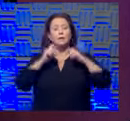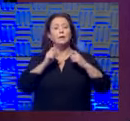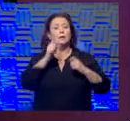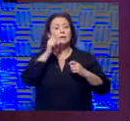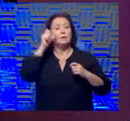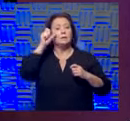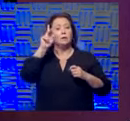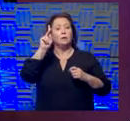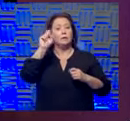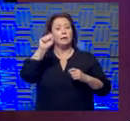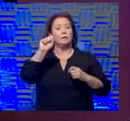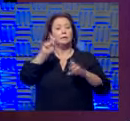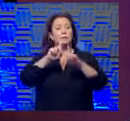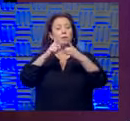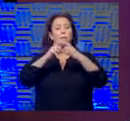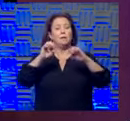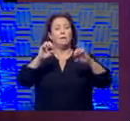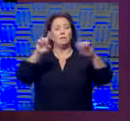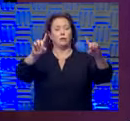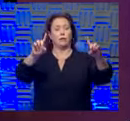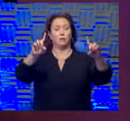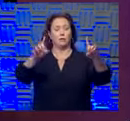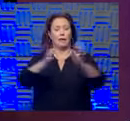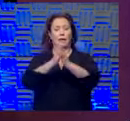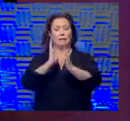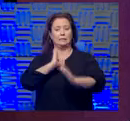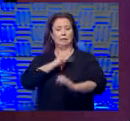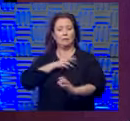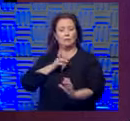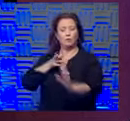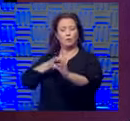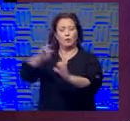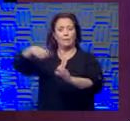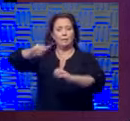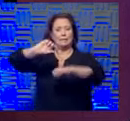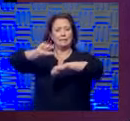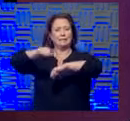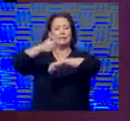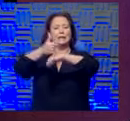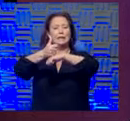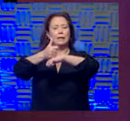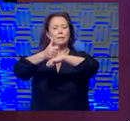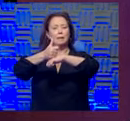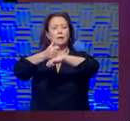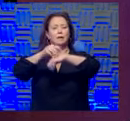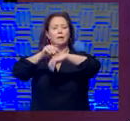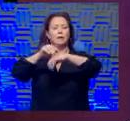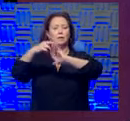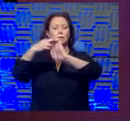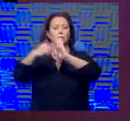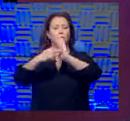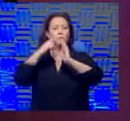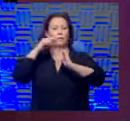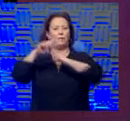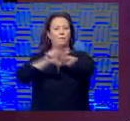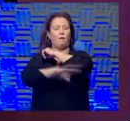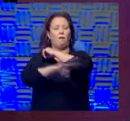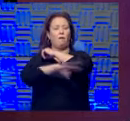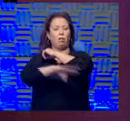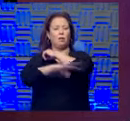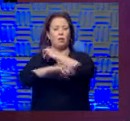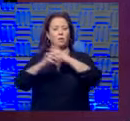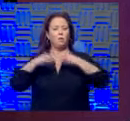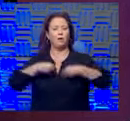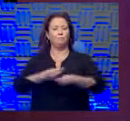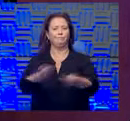the Kansas Department of Education has asked us to join them in putting together the guidance for this upcoming school year. We want to get that